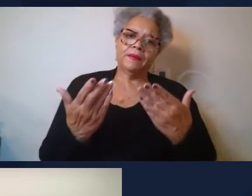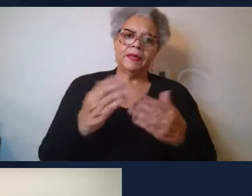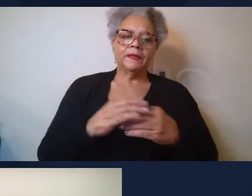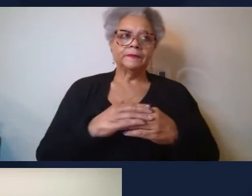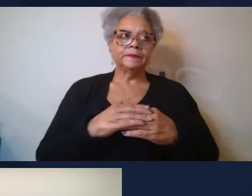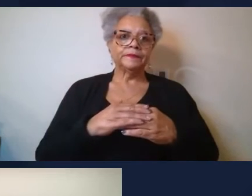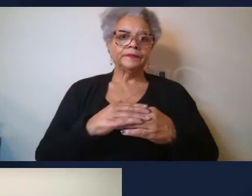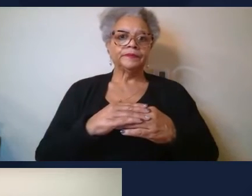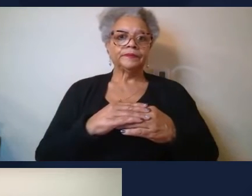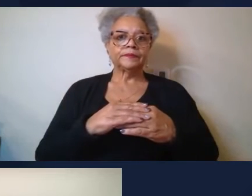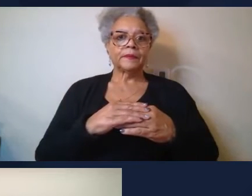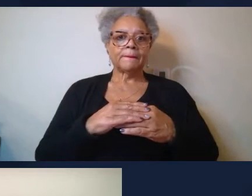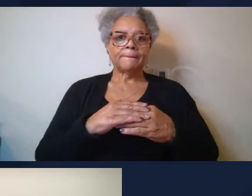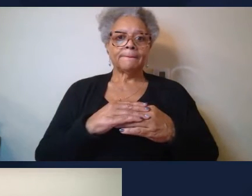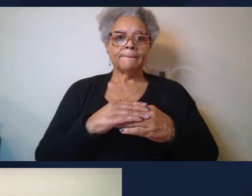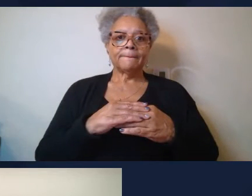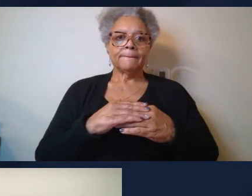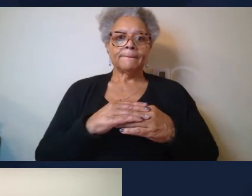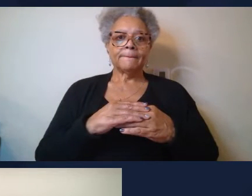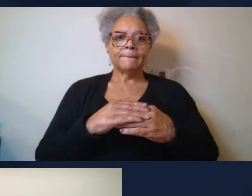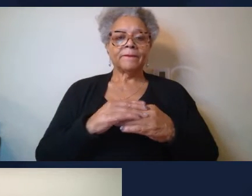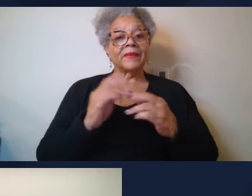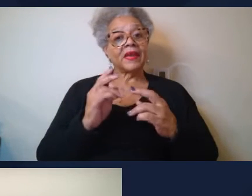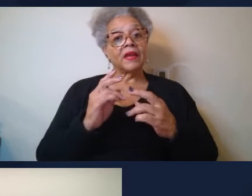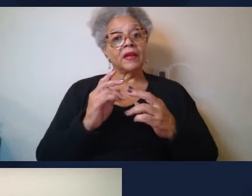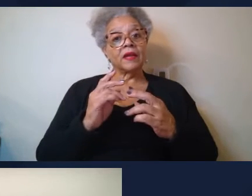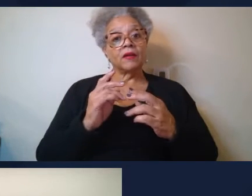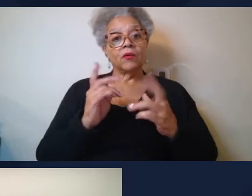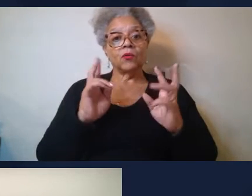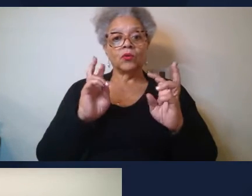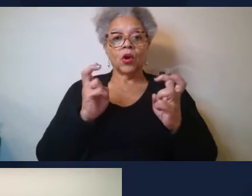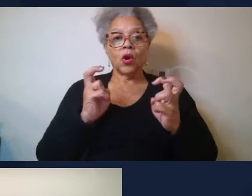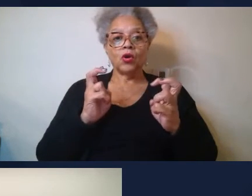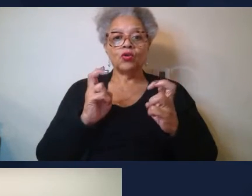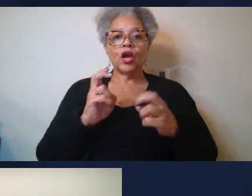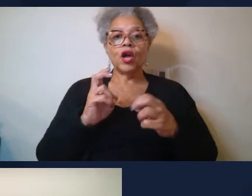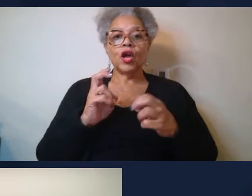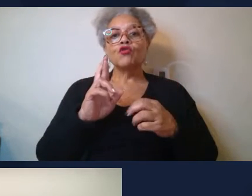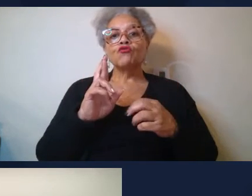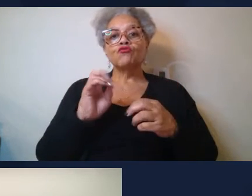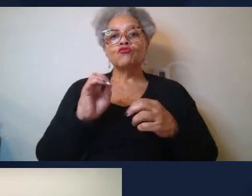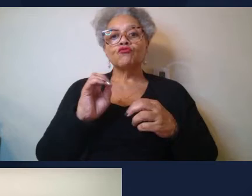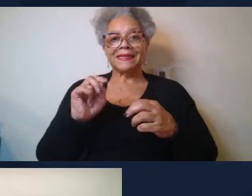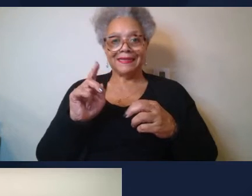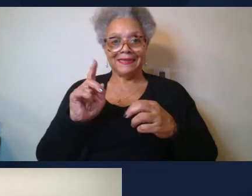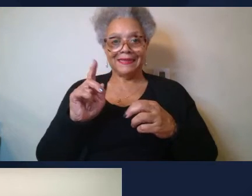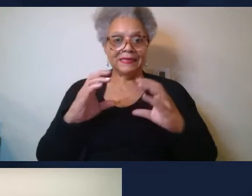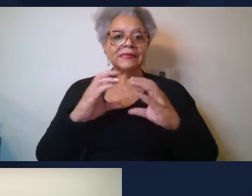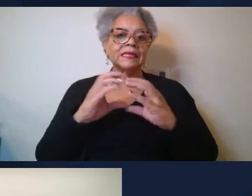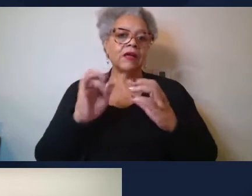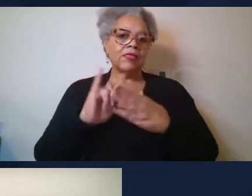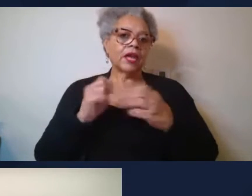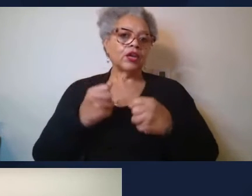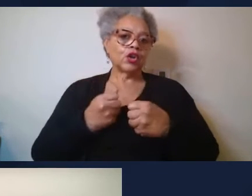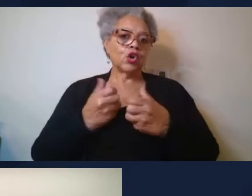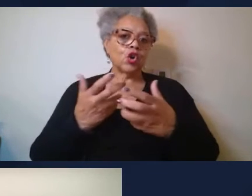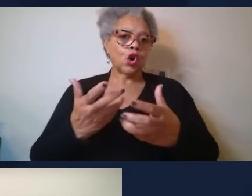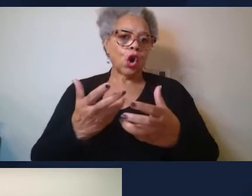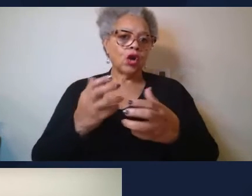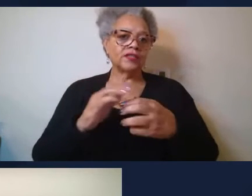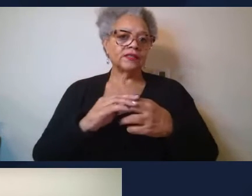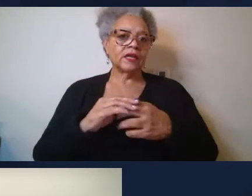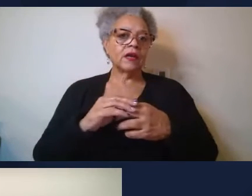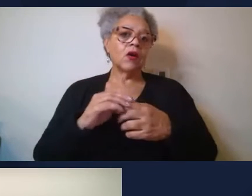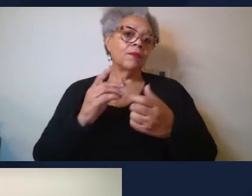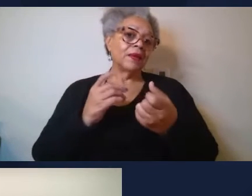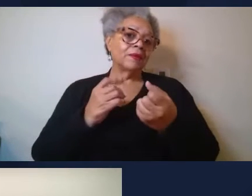brain resident cells that could be, of course, that could be contributing